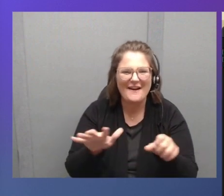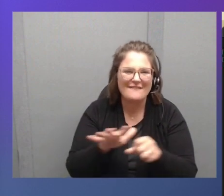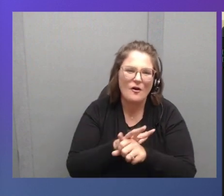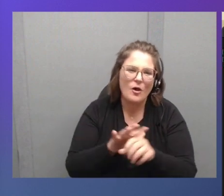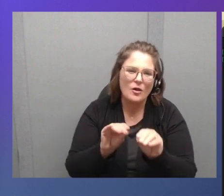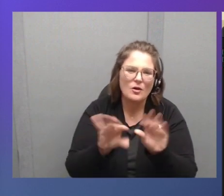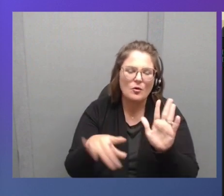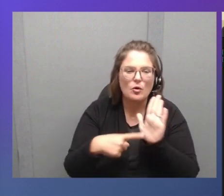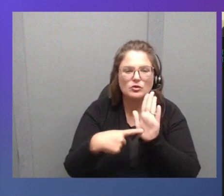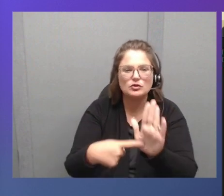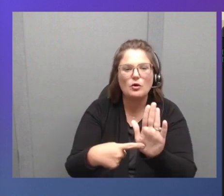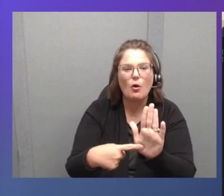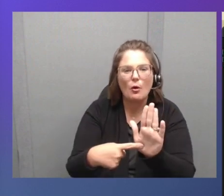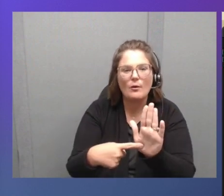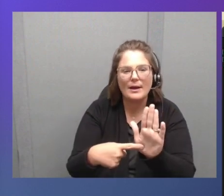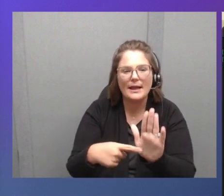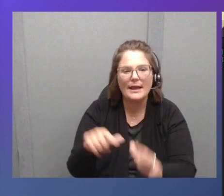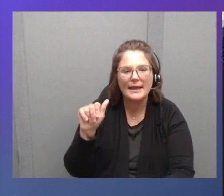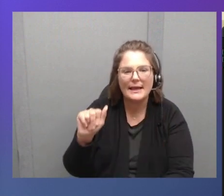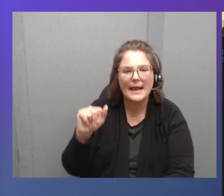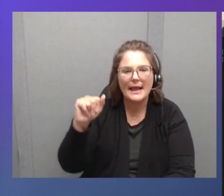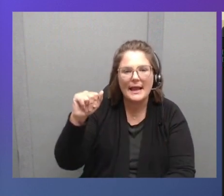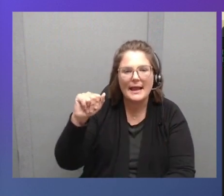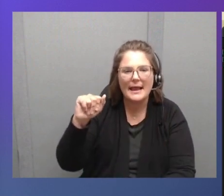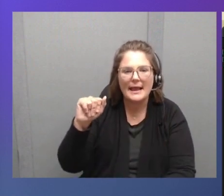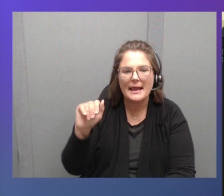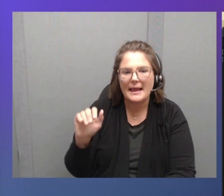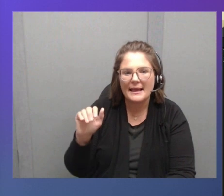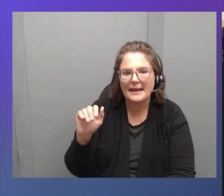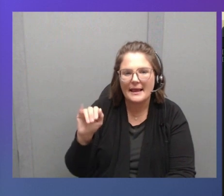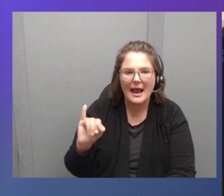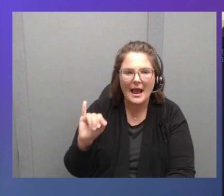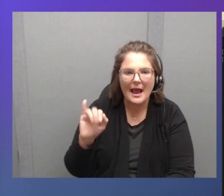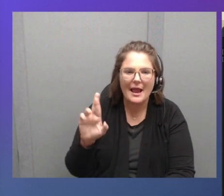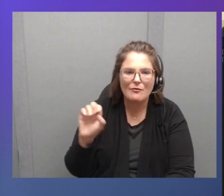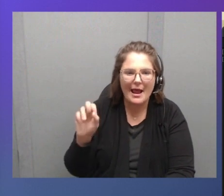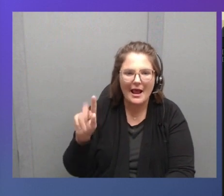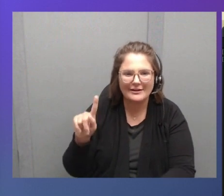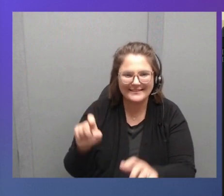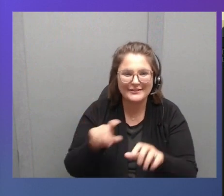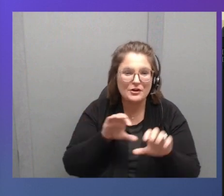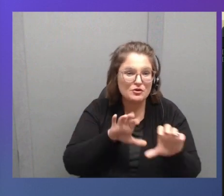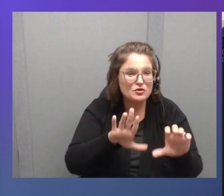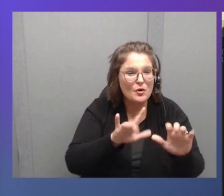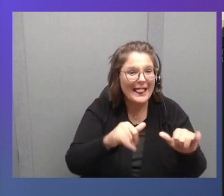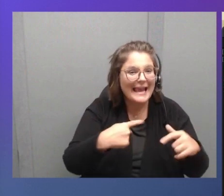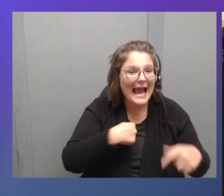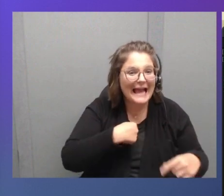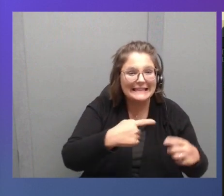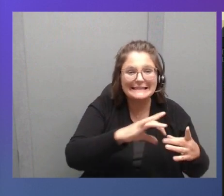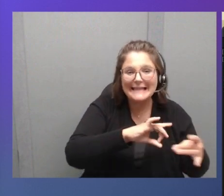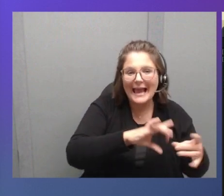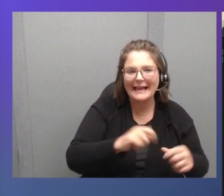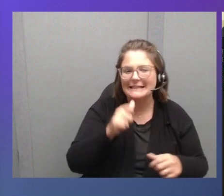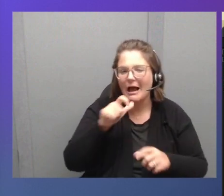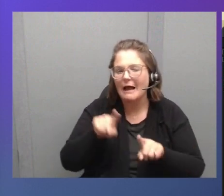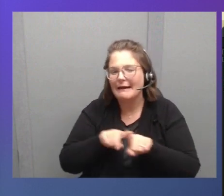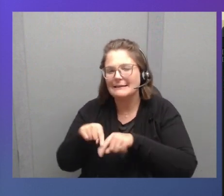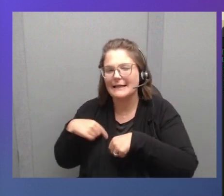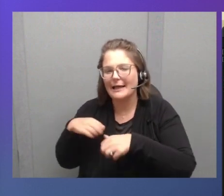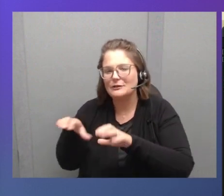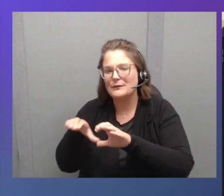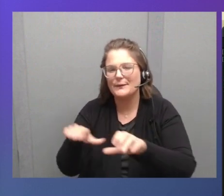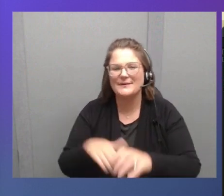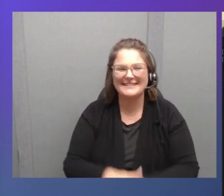in my terminal here. Please don't judge me. No judgment. Yes, do as I say, not as I do, as I like to say. That's not why I asked